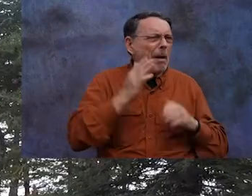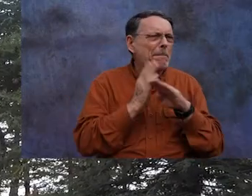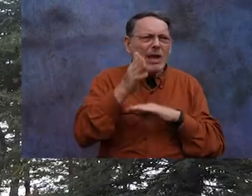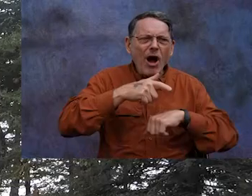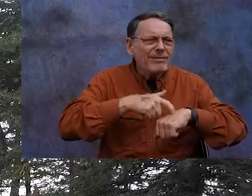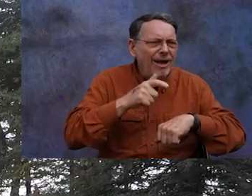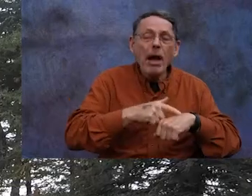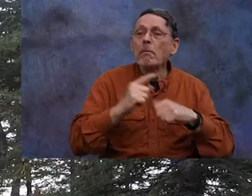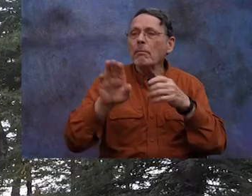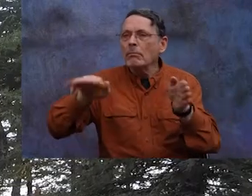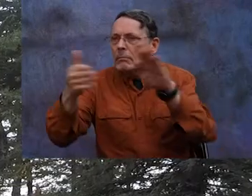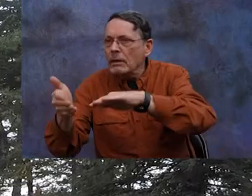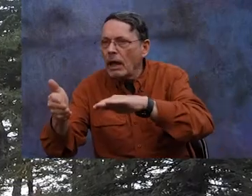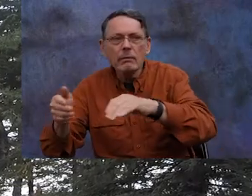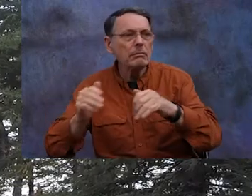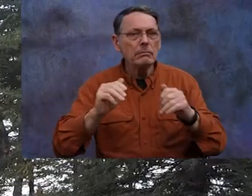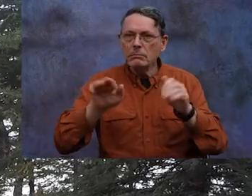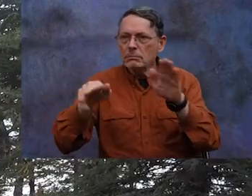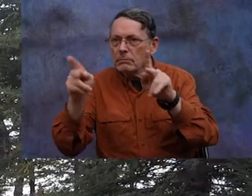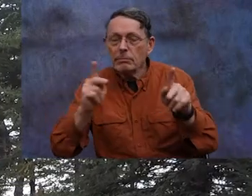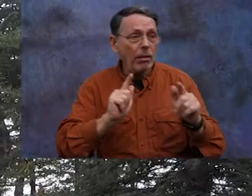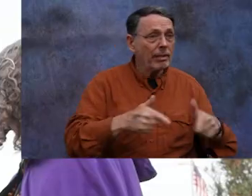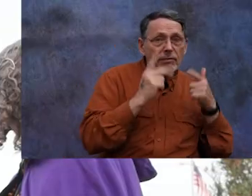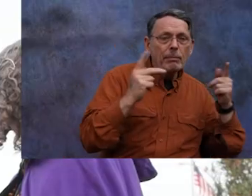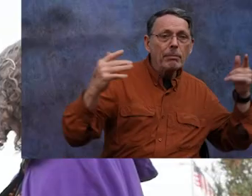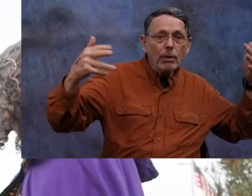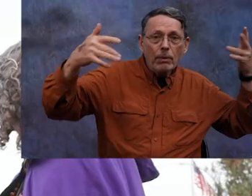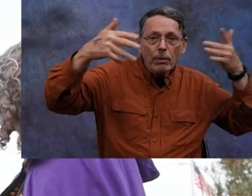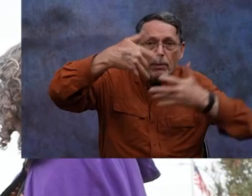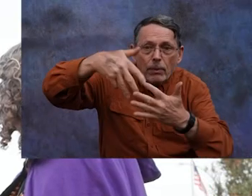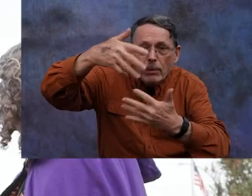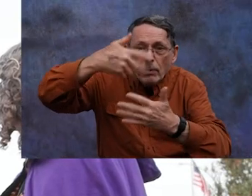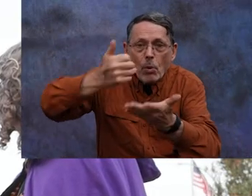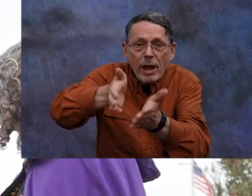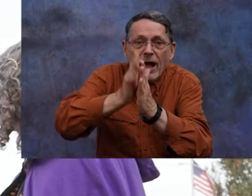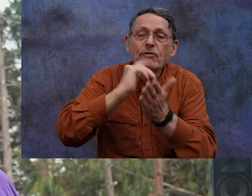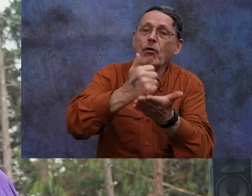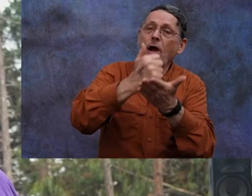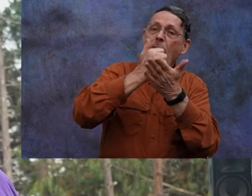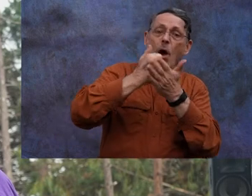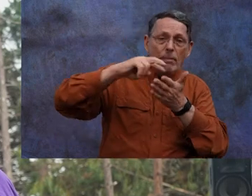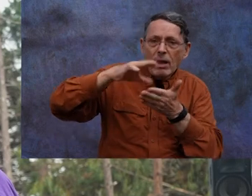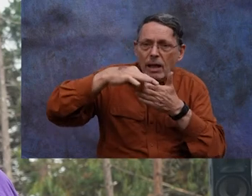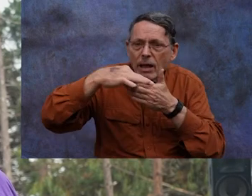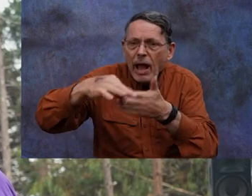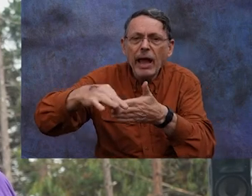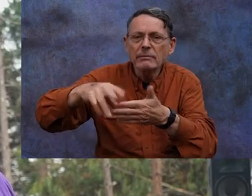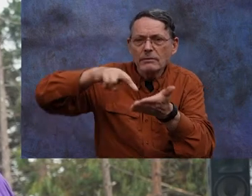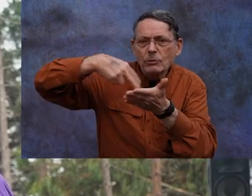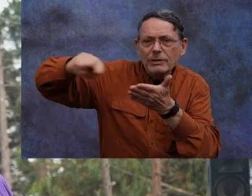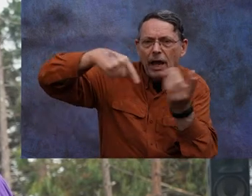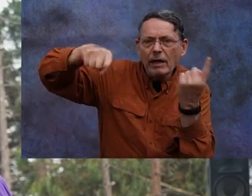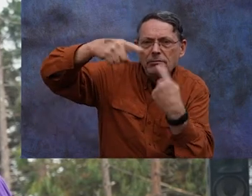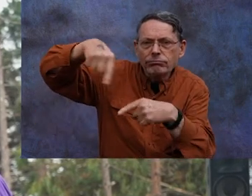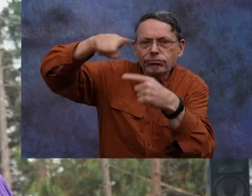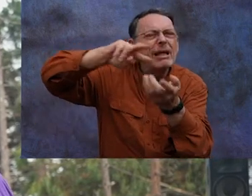can meet, and we ask for help and guidance there. And there we dance the spiral, the symbol of rebirth